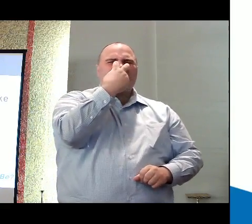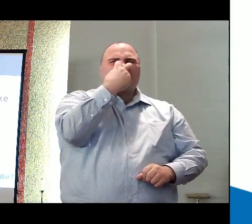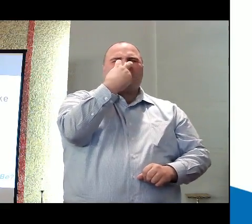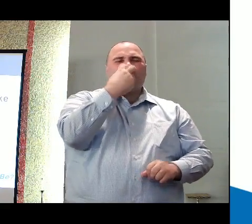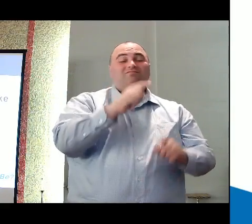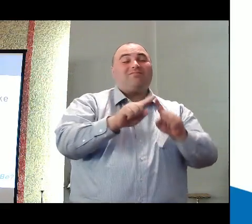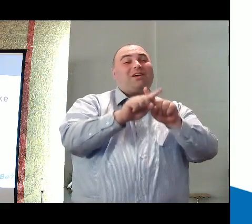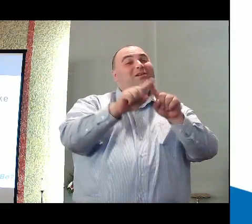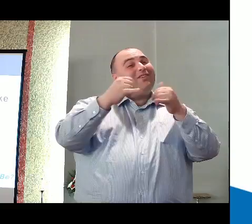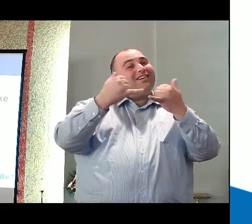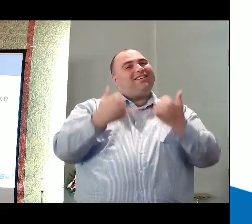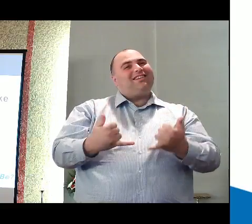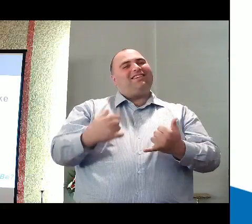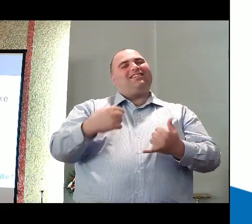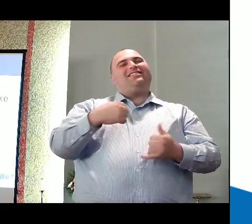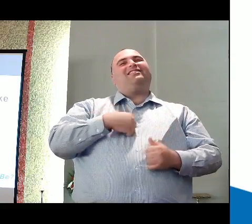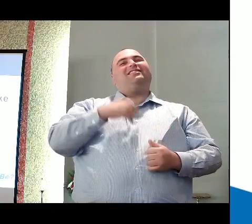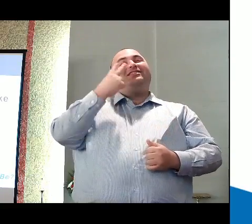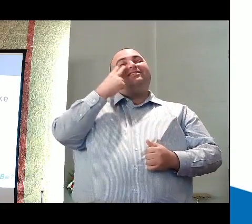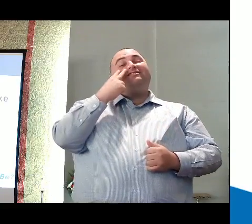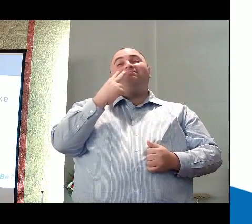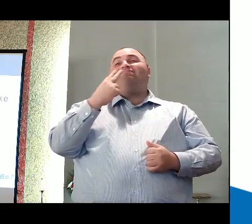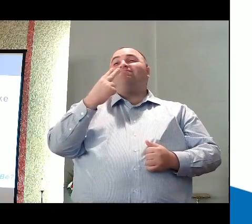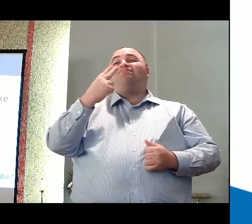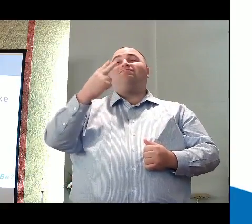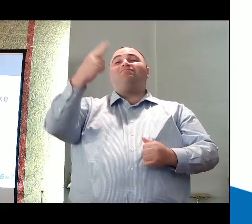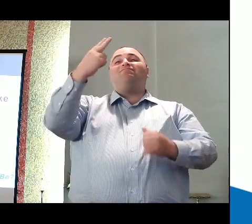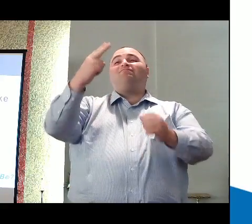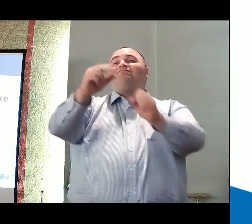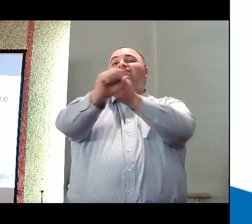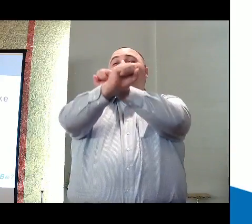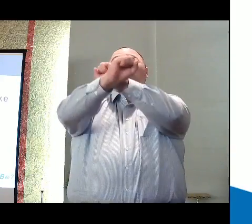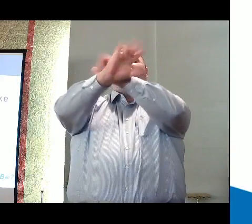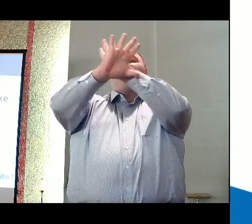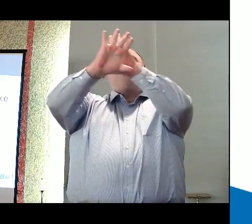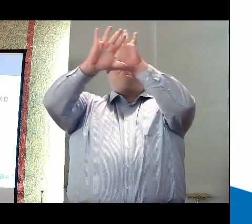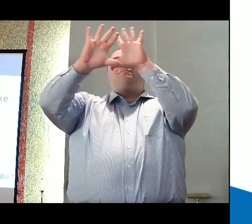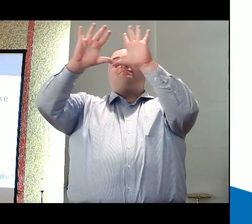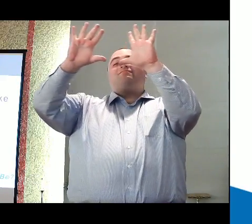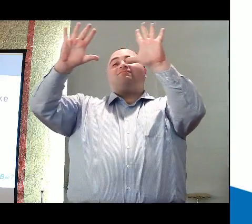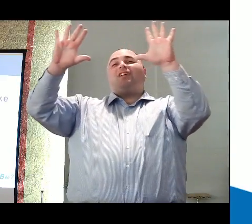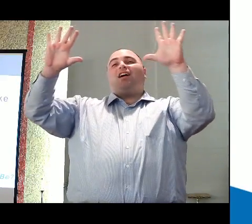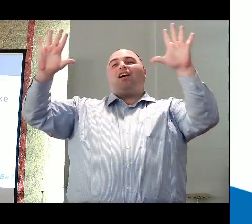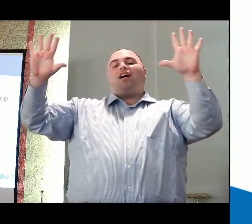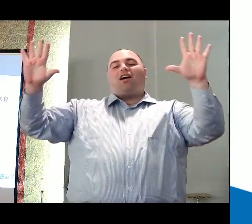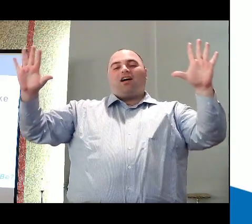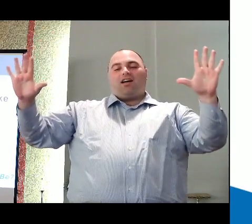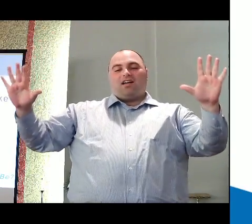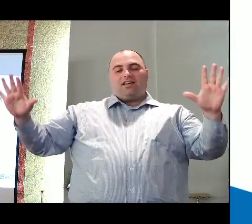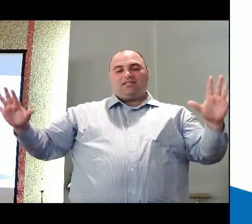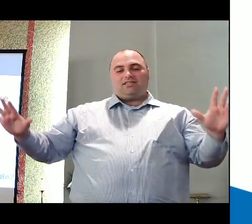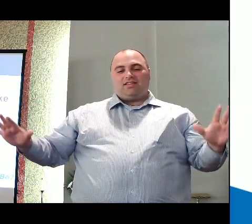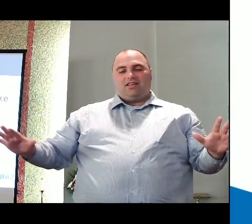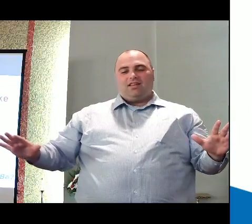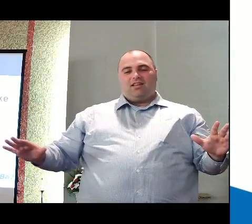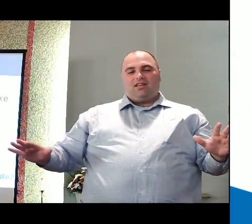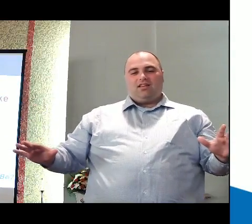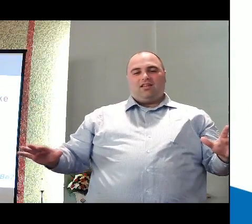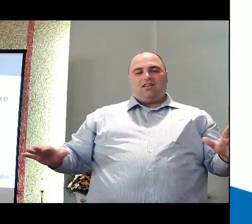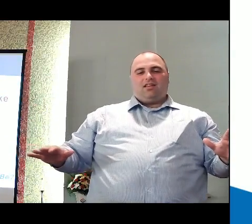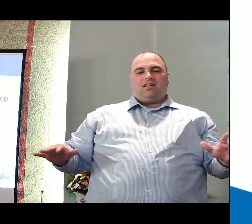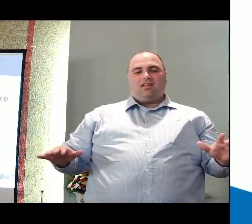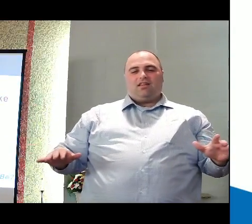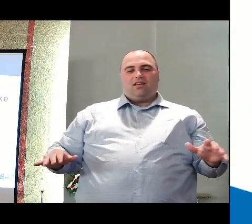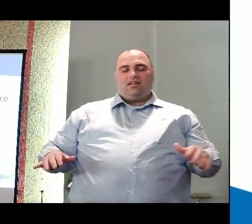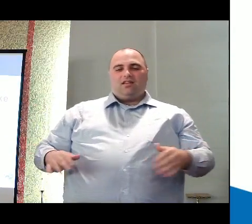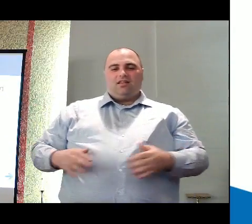constantly to you in the victory that you've given her. Jesus, we don't feel victorious in times, Lord, because we just saw how we can see